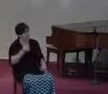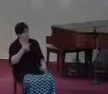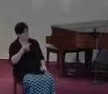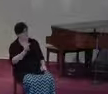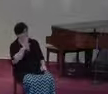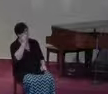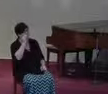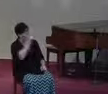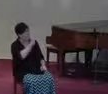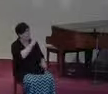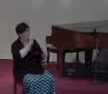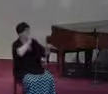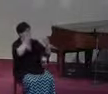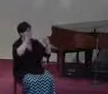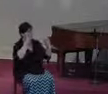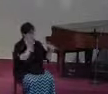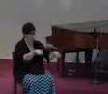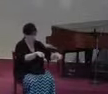could.